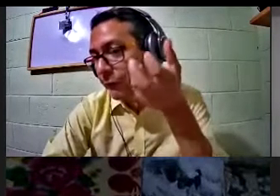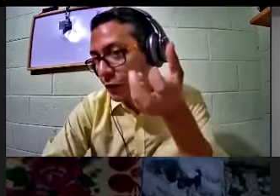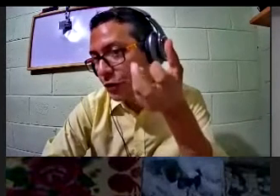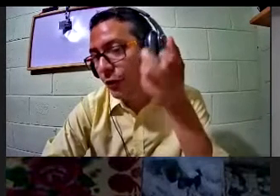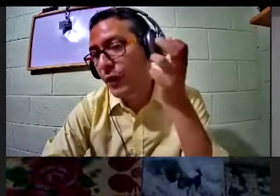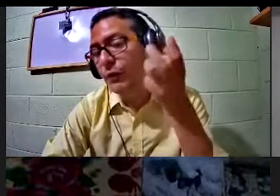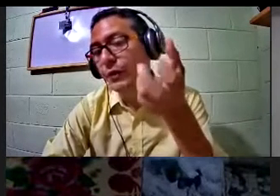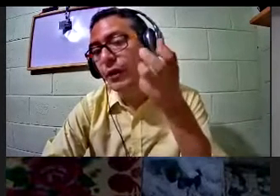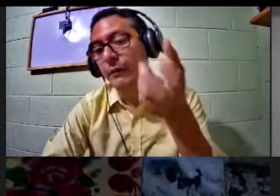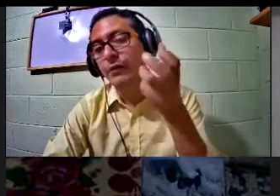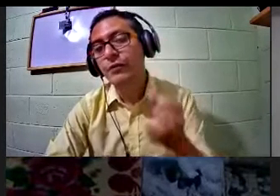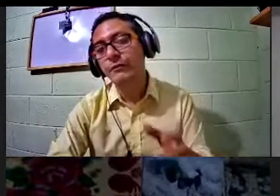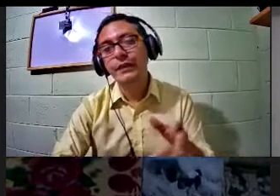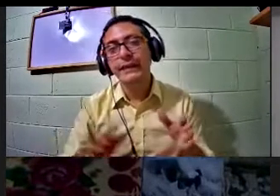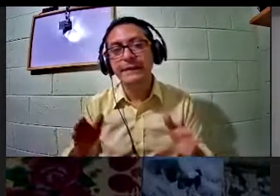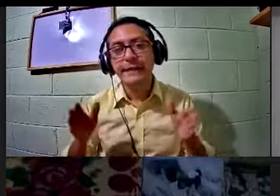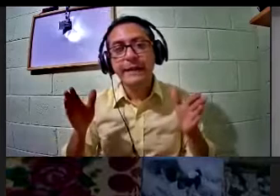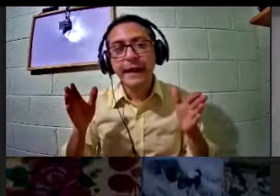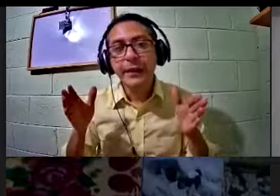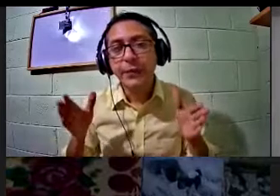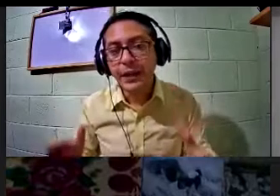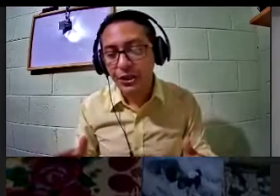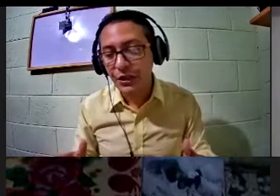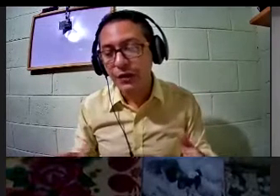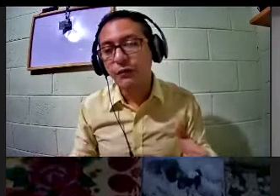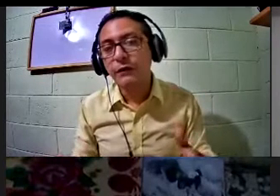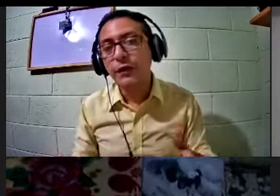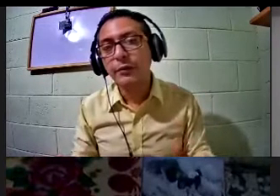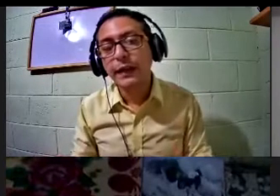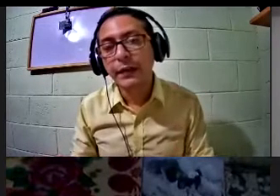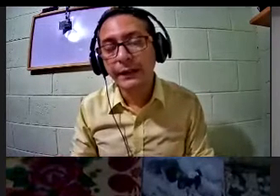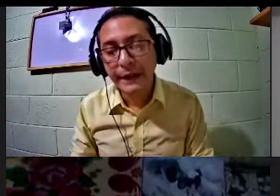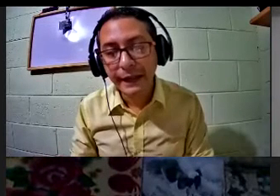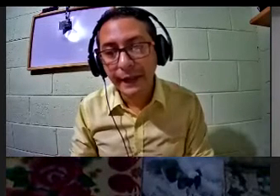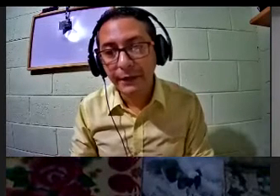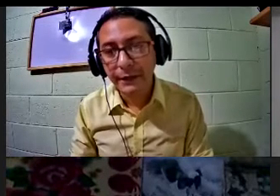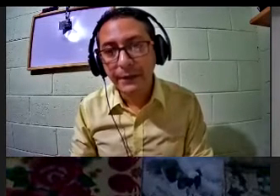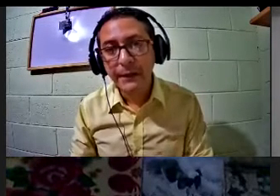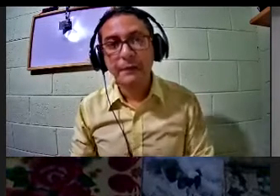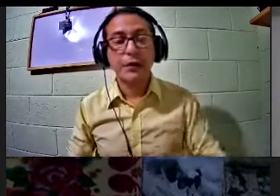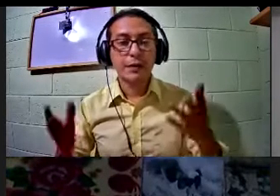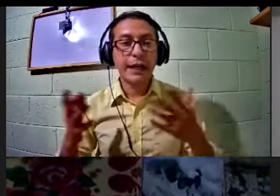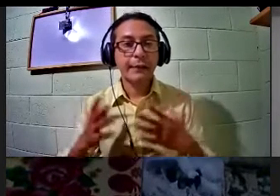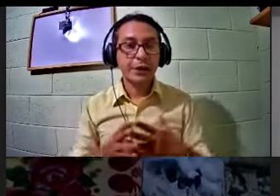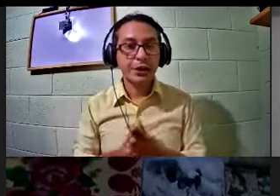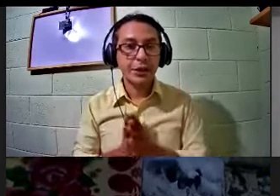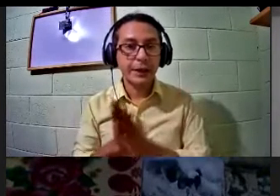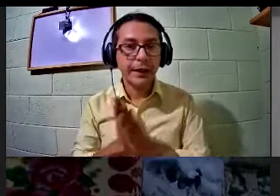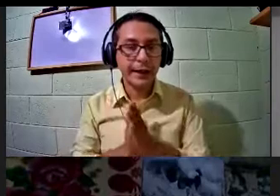type of future when we talk about something that is arranged. Cuando hablamos de algo que ya está arreglado. Because